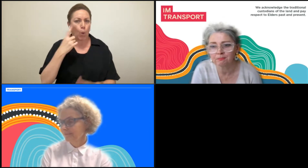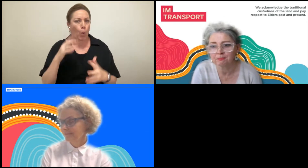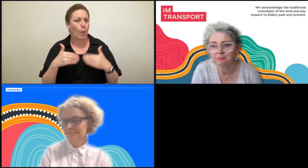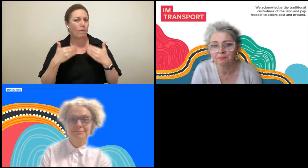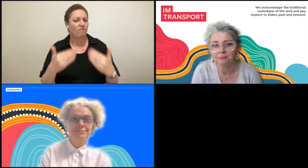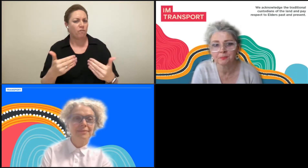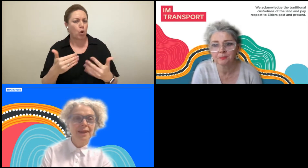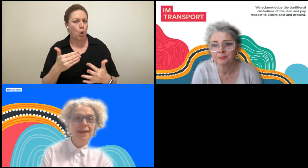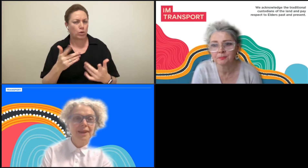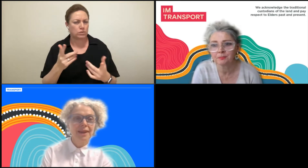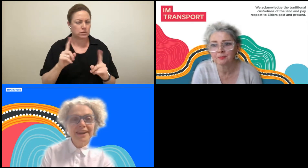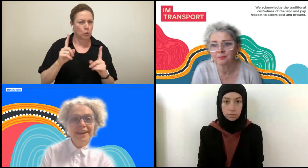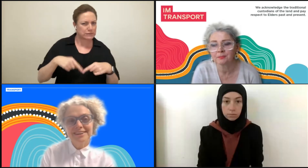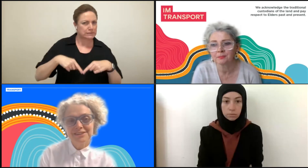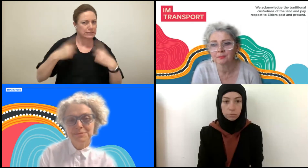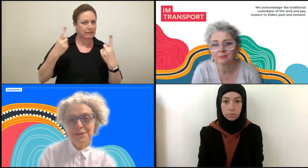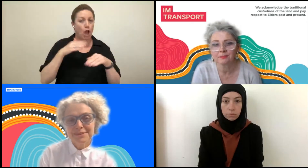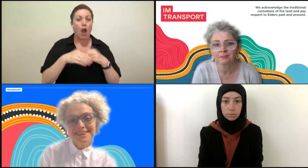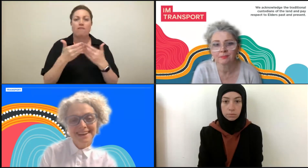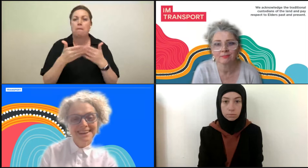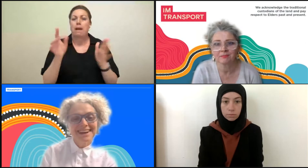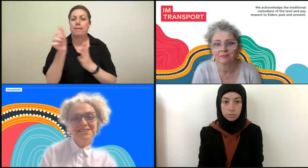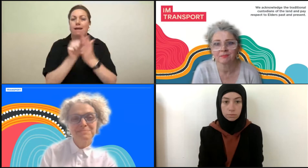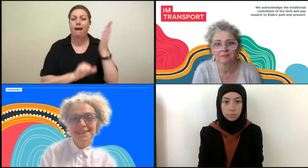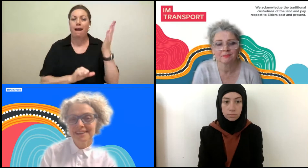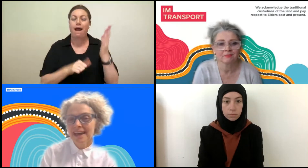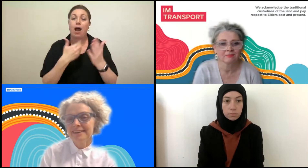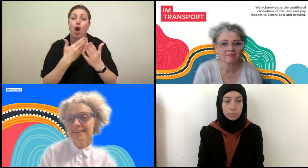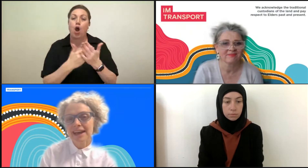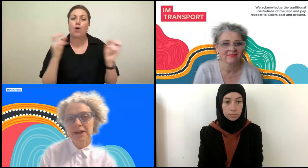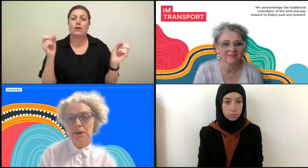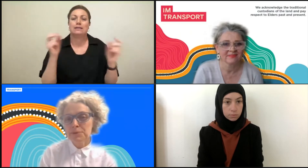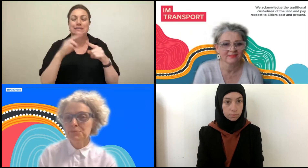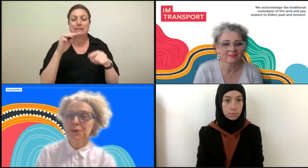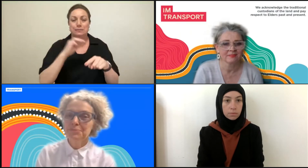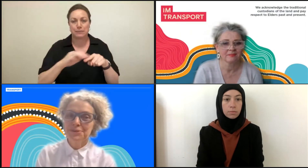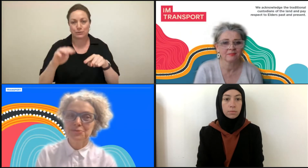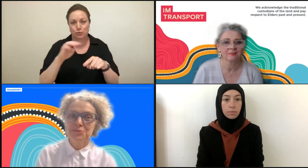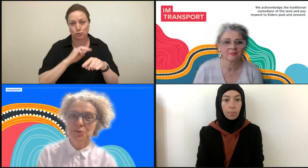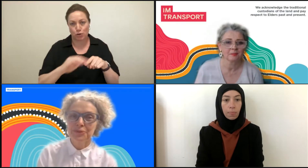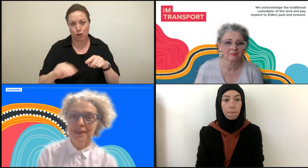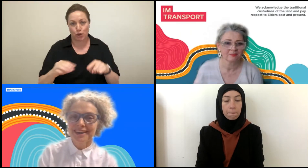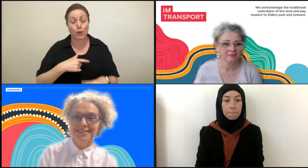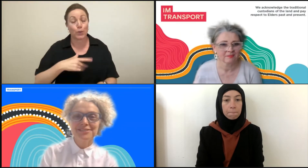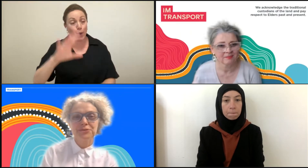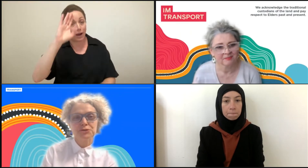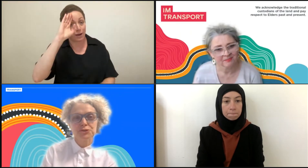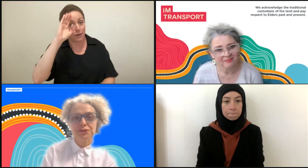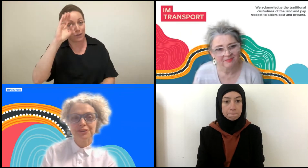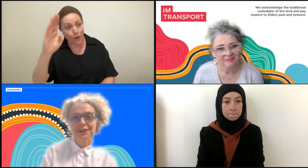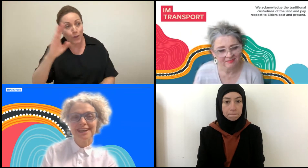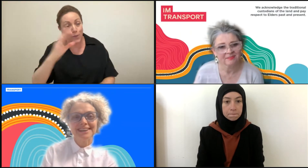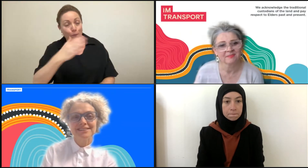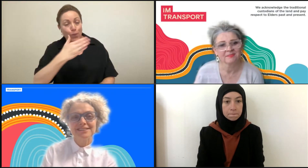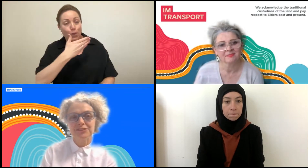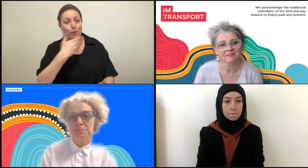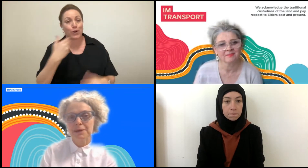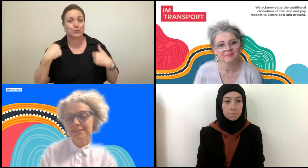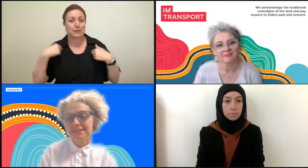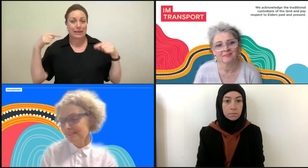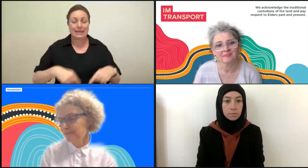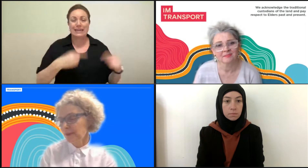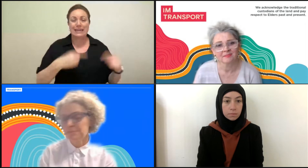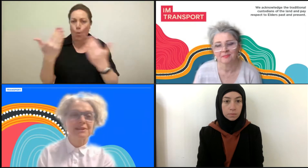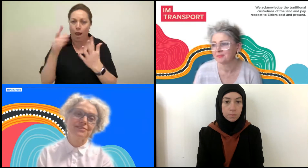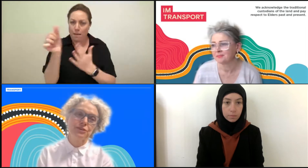Metro. Hi, Elizabeth. Nice to be here, and a big welcome to all the artists who've joined online to hear